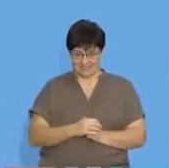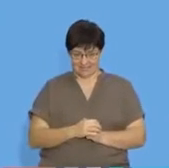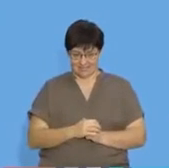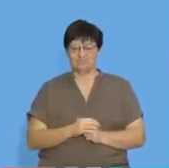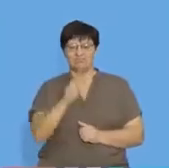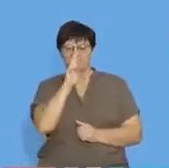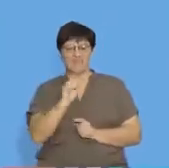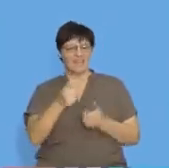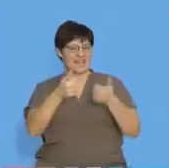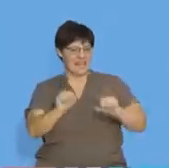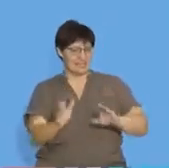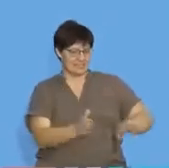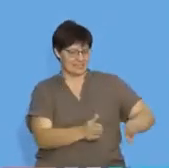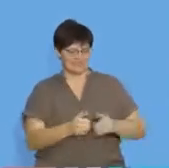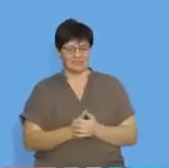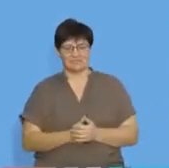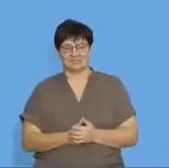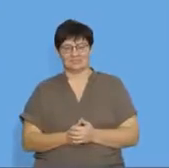Let's have a look at our next definition.